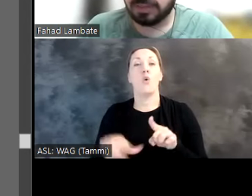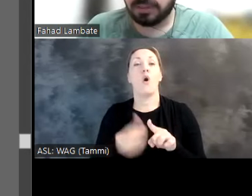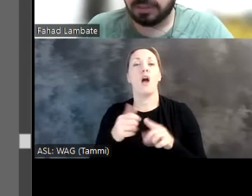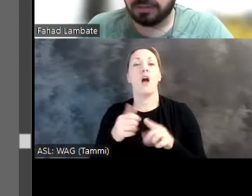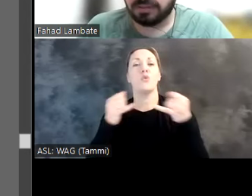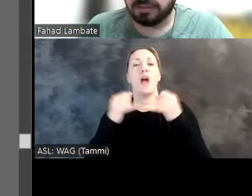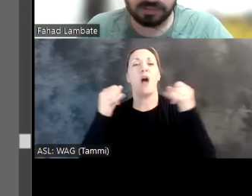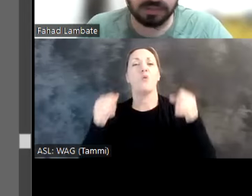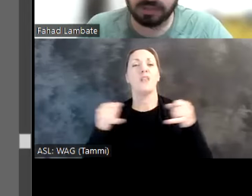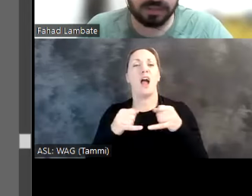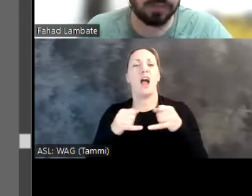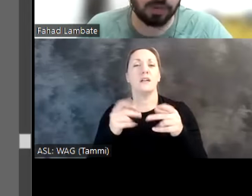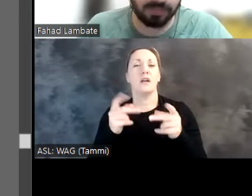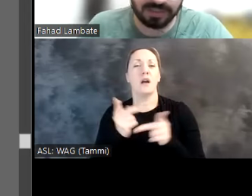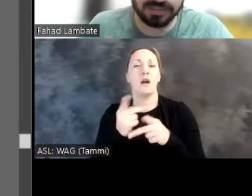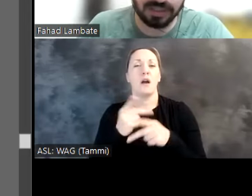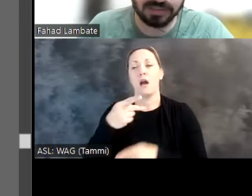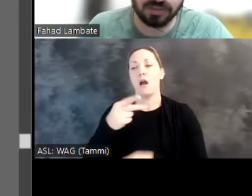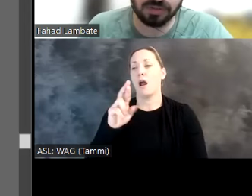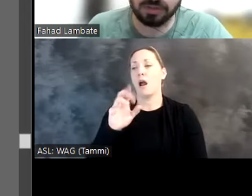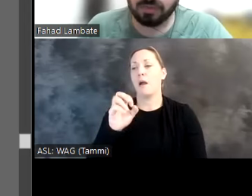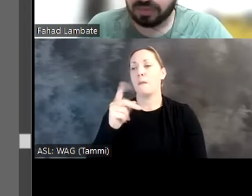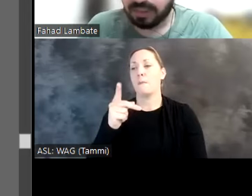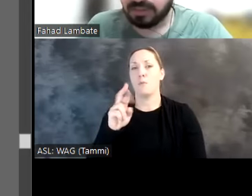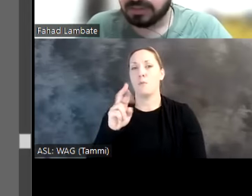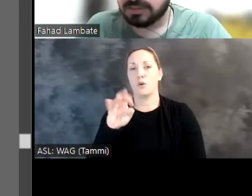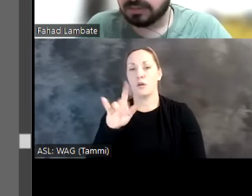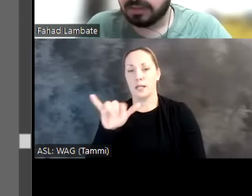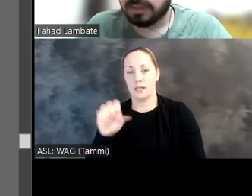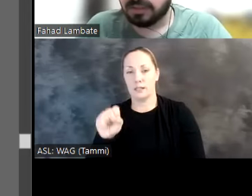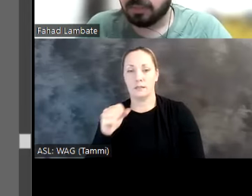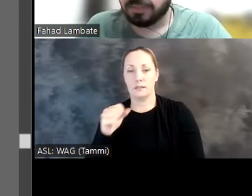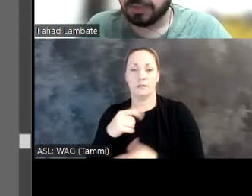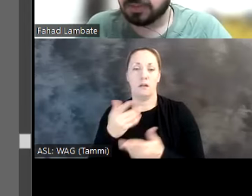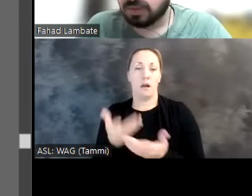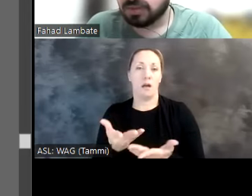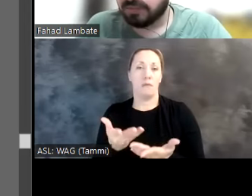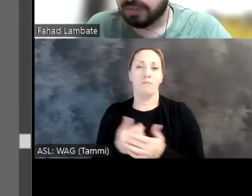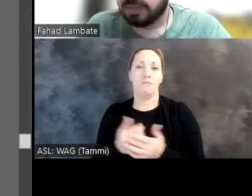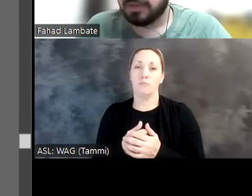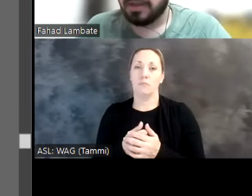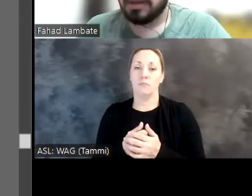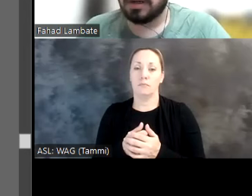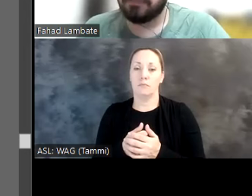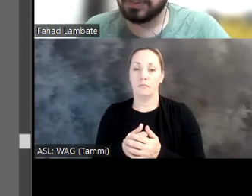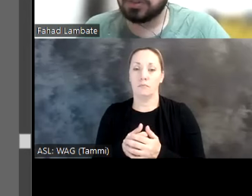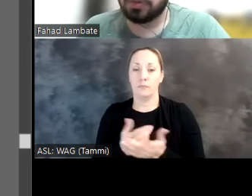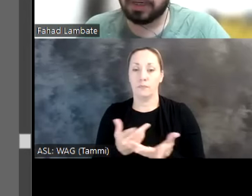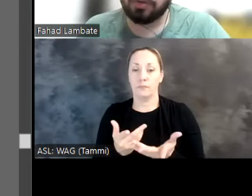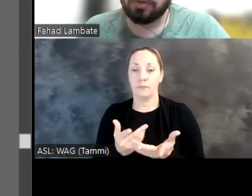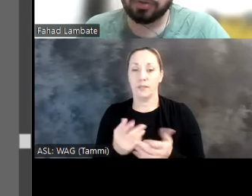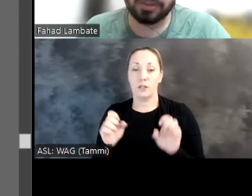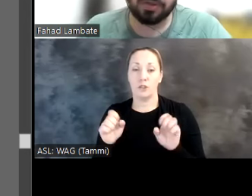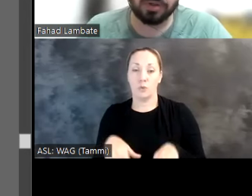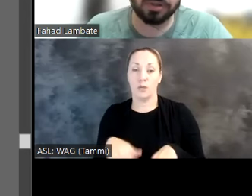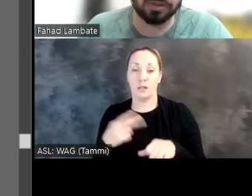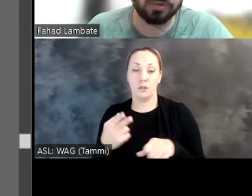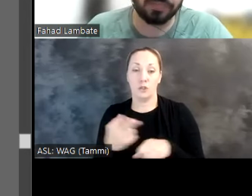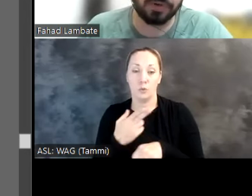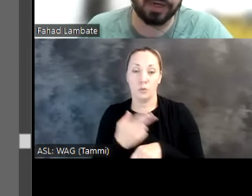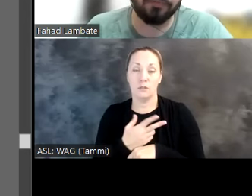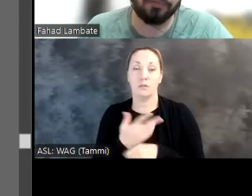properties, the other properties I'll say, not the outline just. There are other properties also available, which you can use in